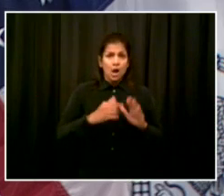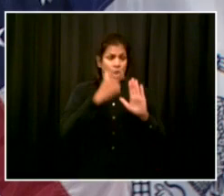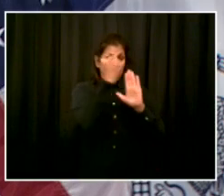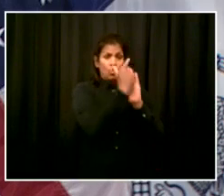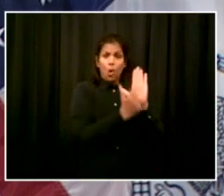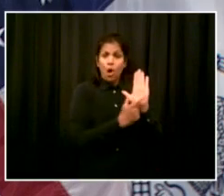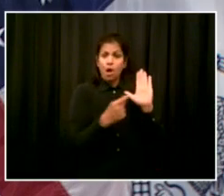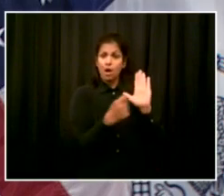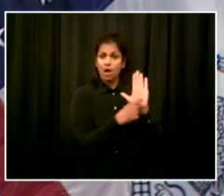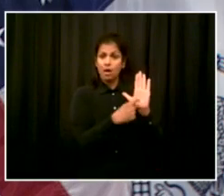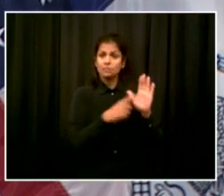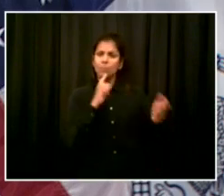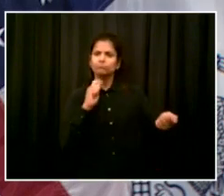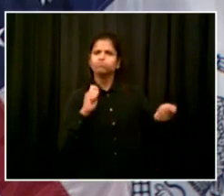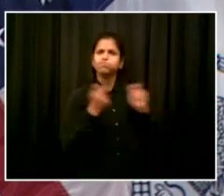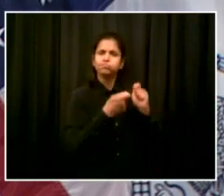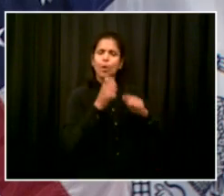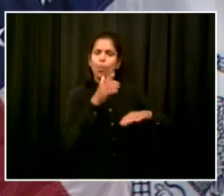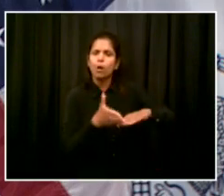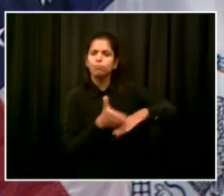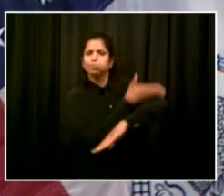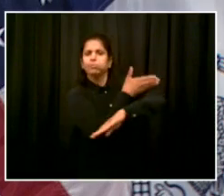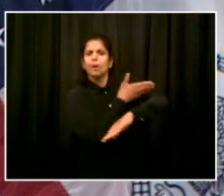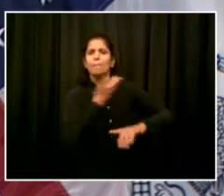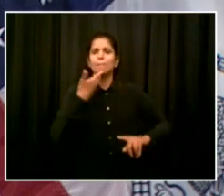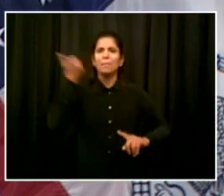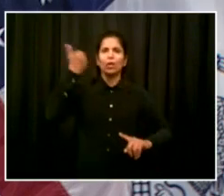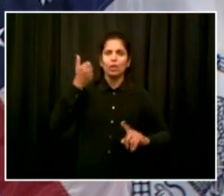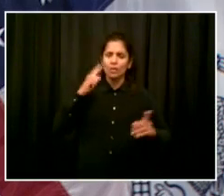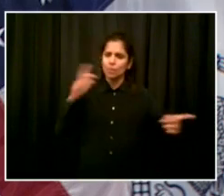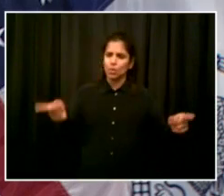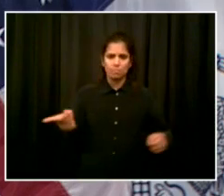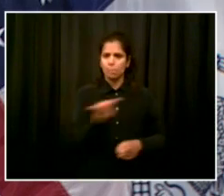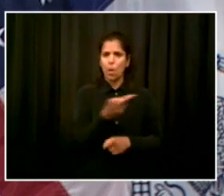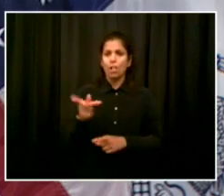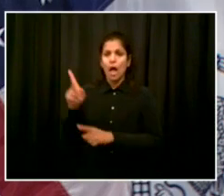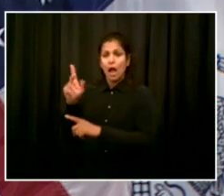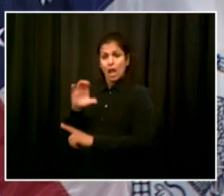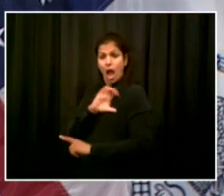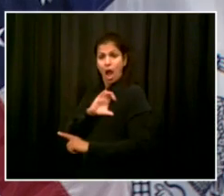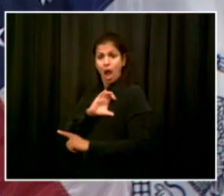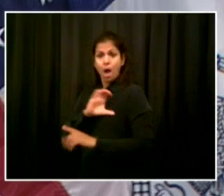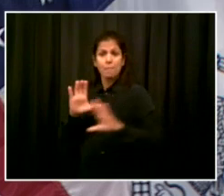up. Last two for today. Next we have Julia from the Post.